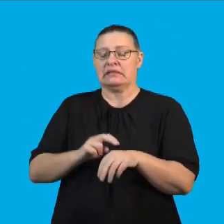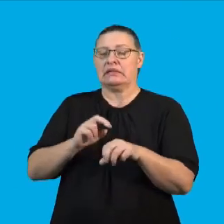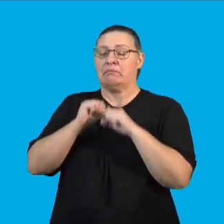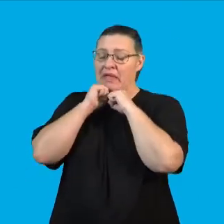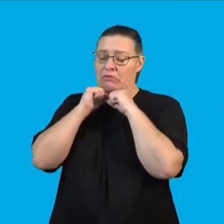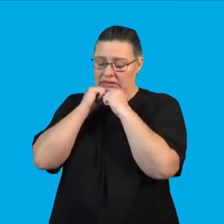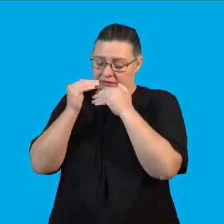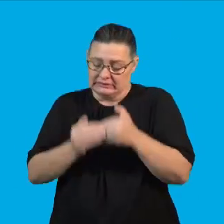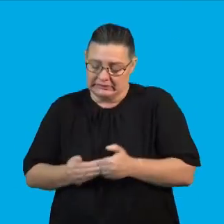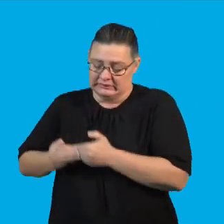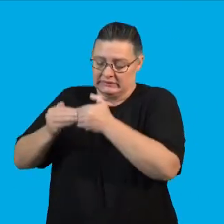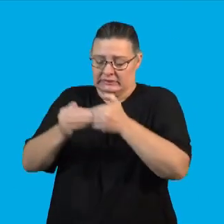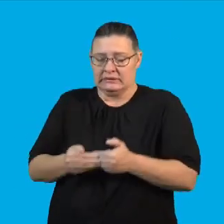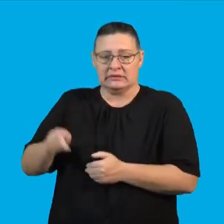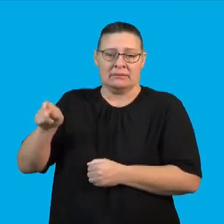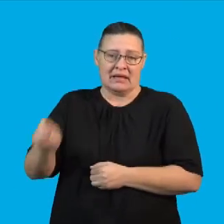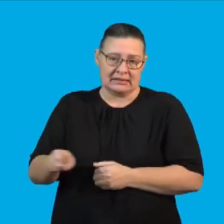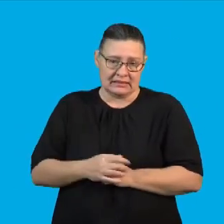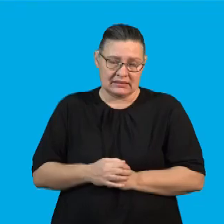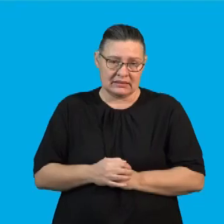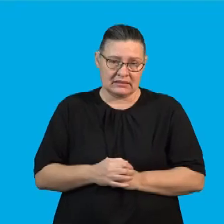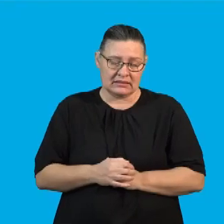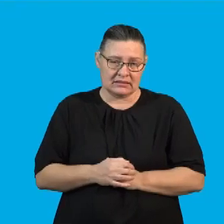much parental care. Class,